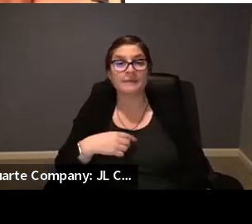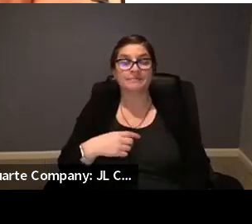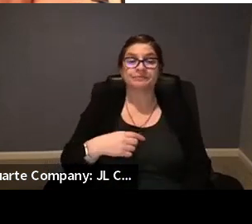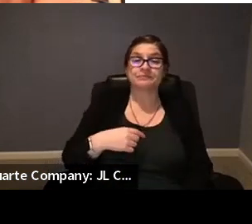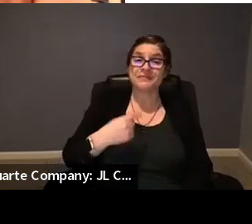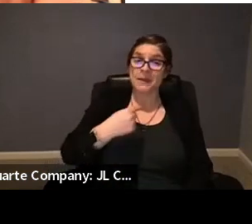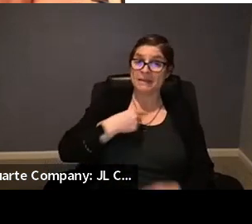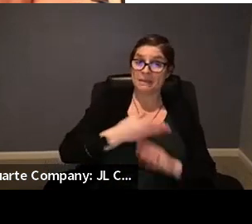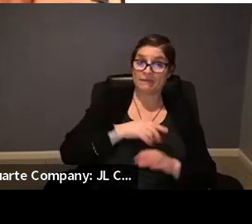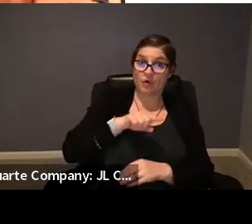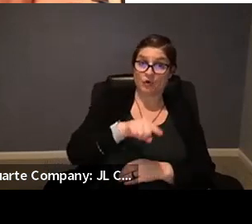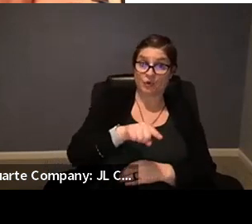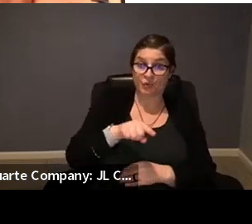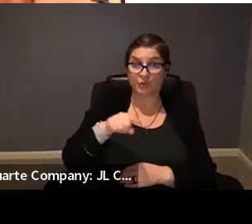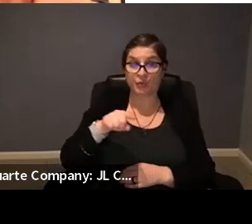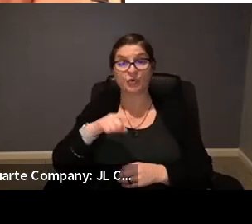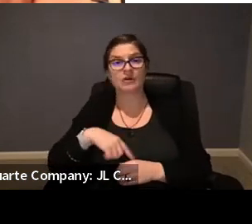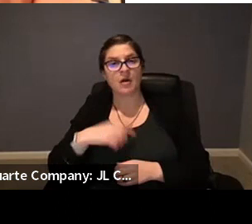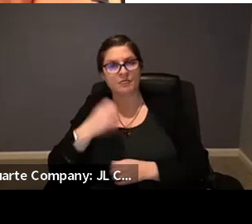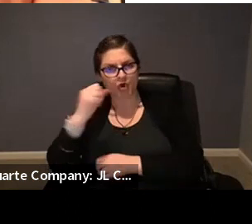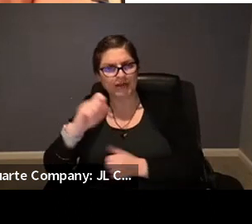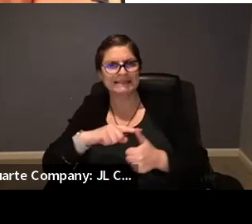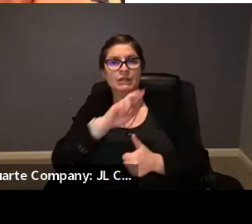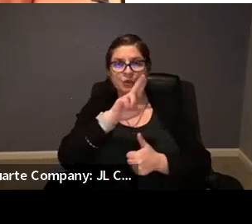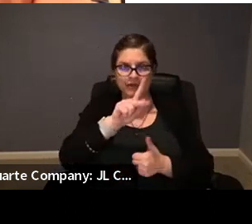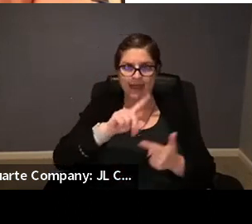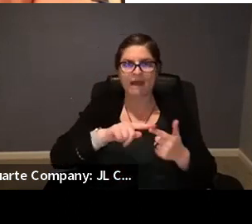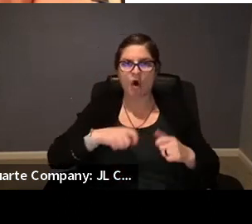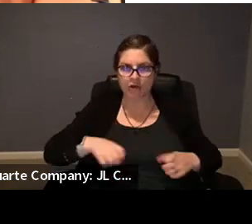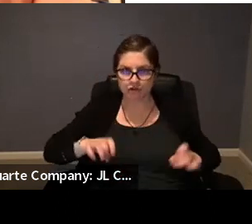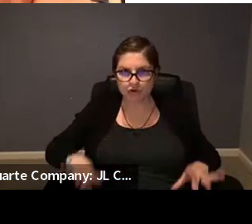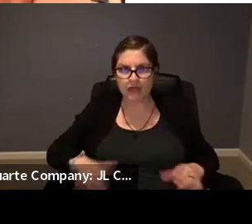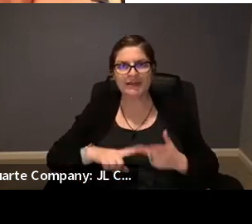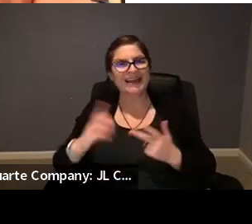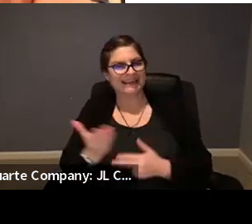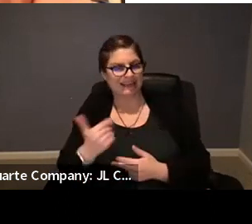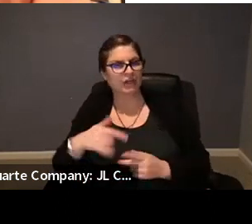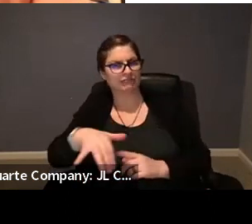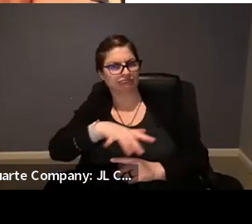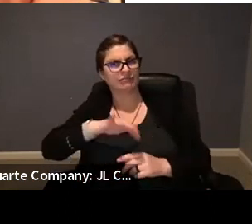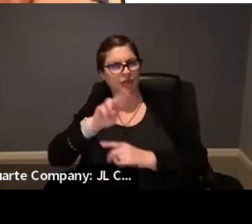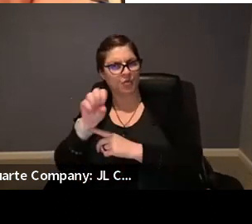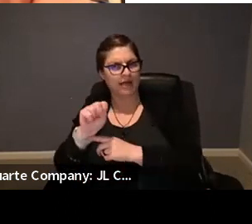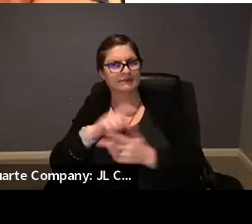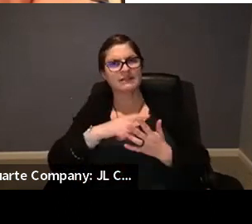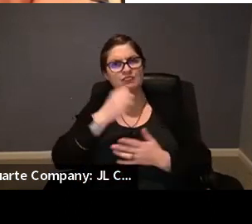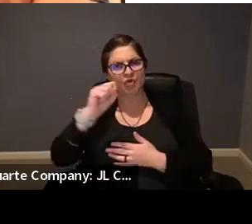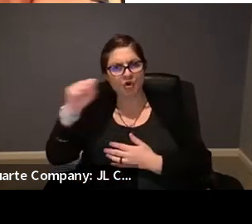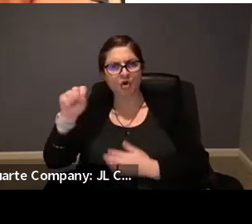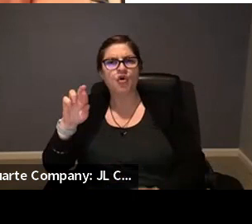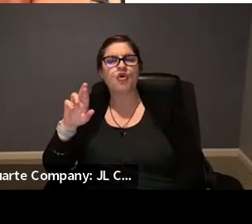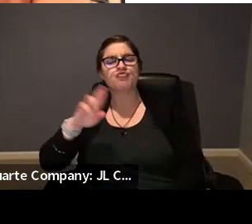the UK, Australia, and here across the US, there were protests in